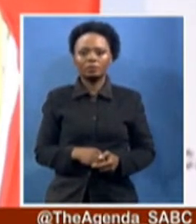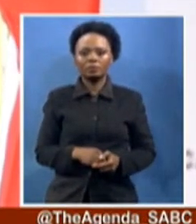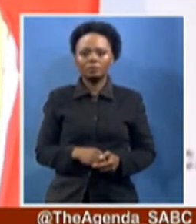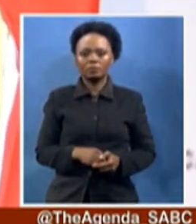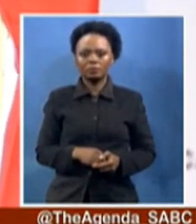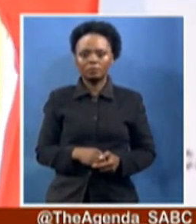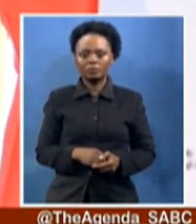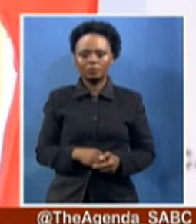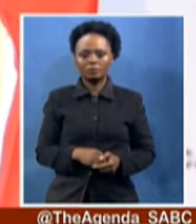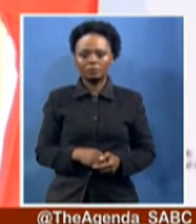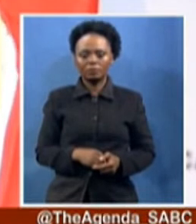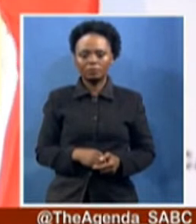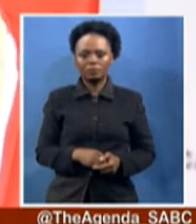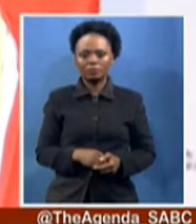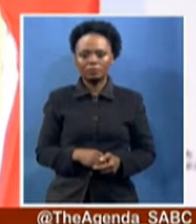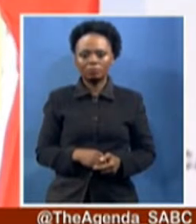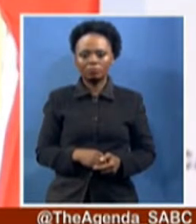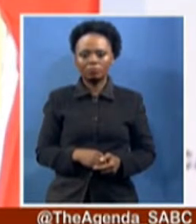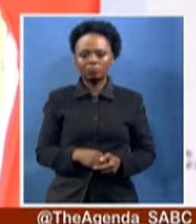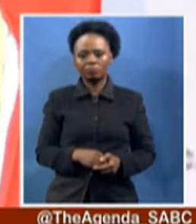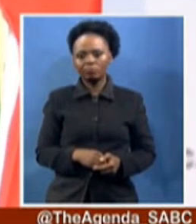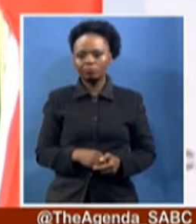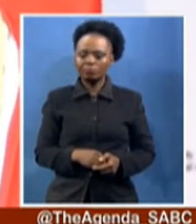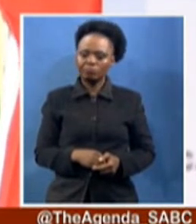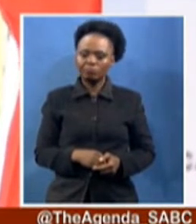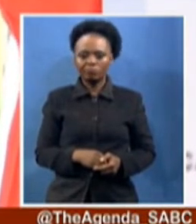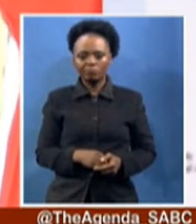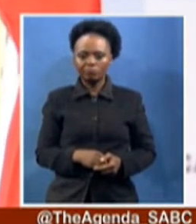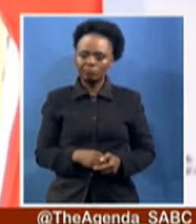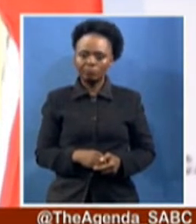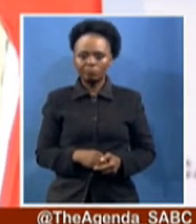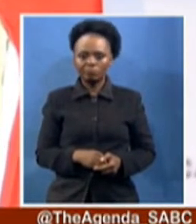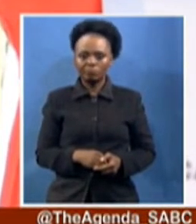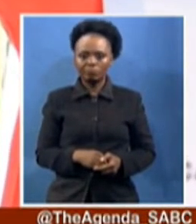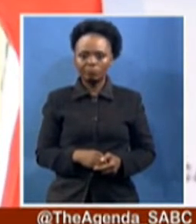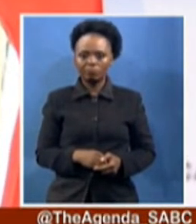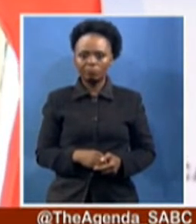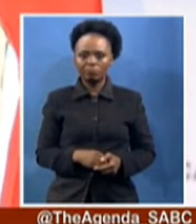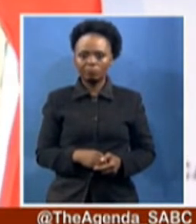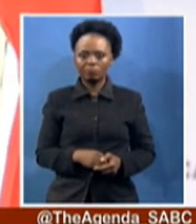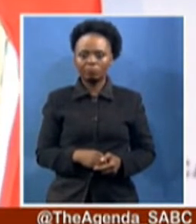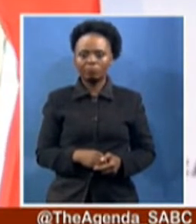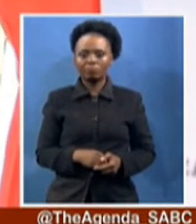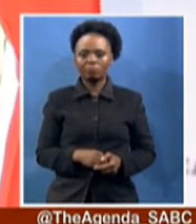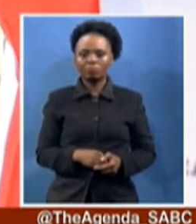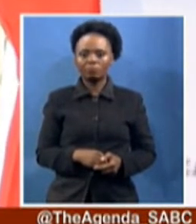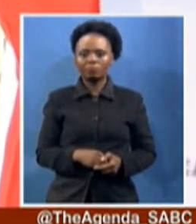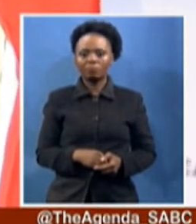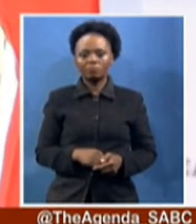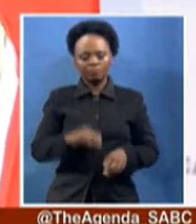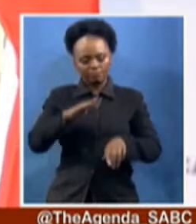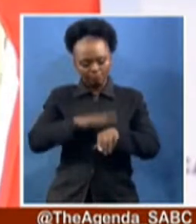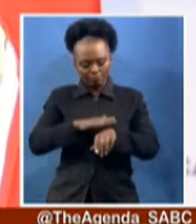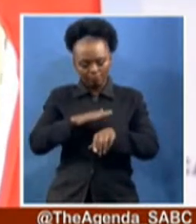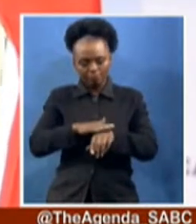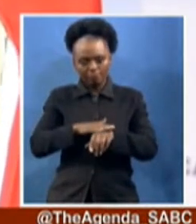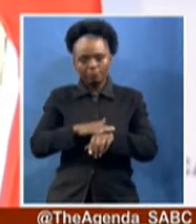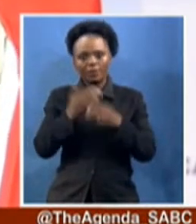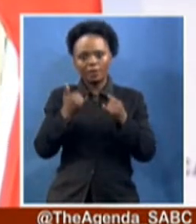we observe a moment of silence for the victims of COVID-19 and gender-based violence and